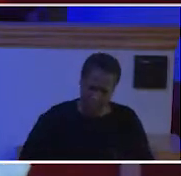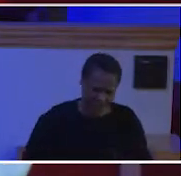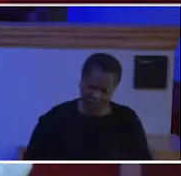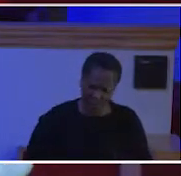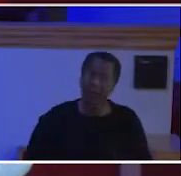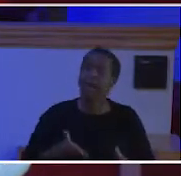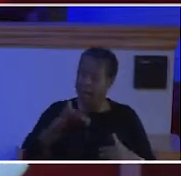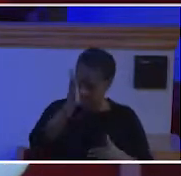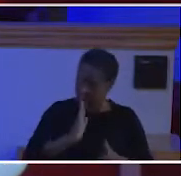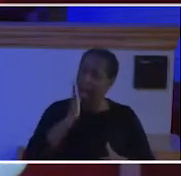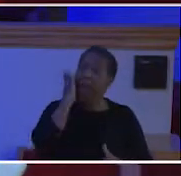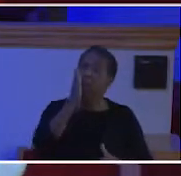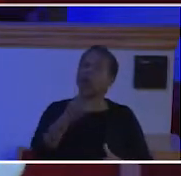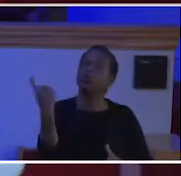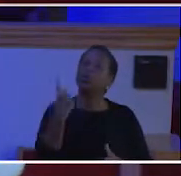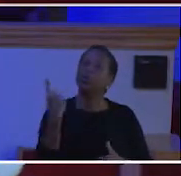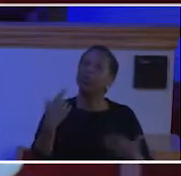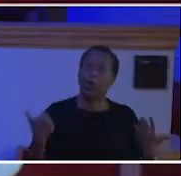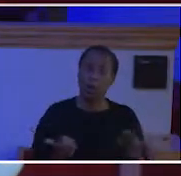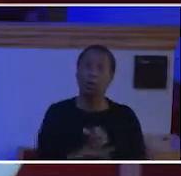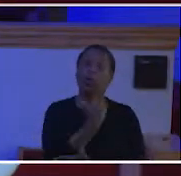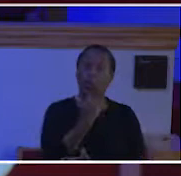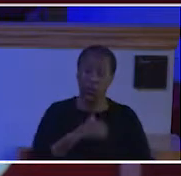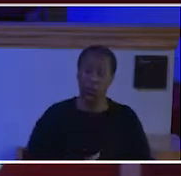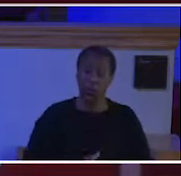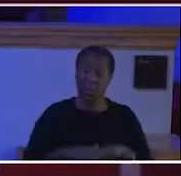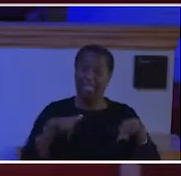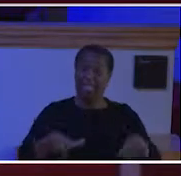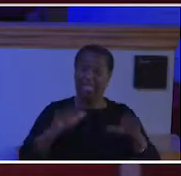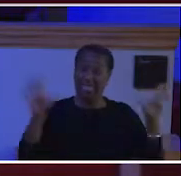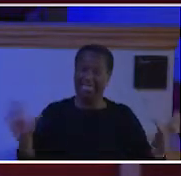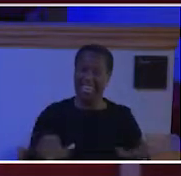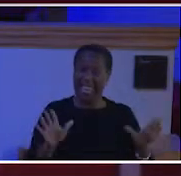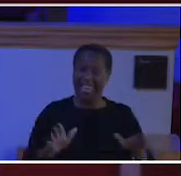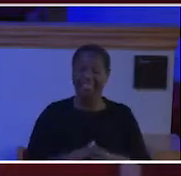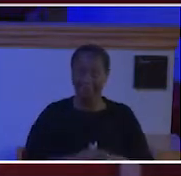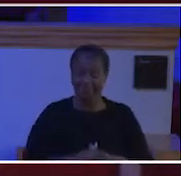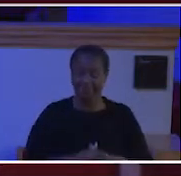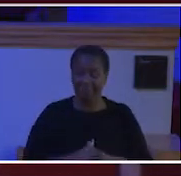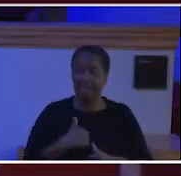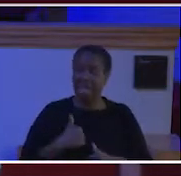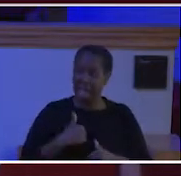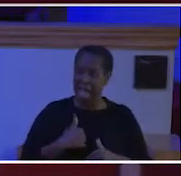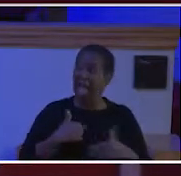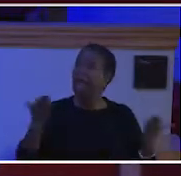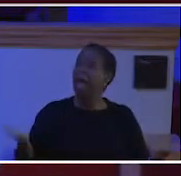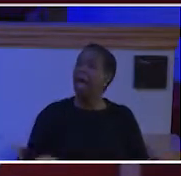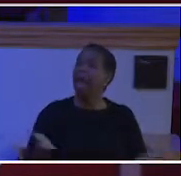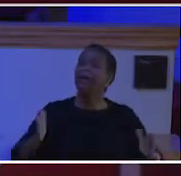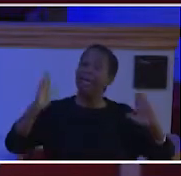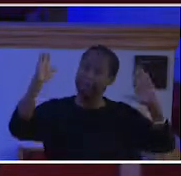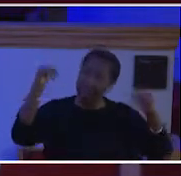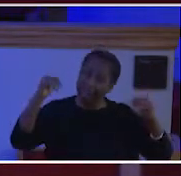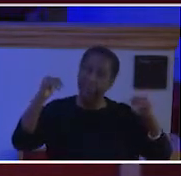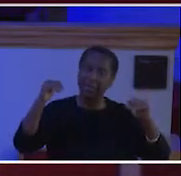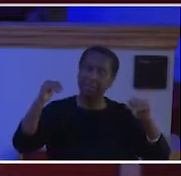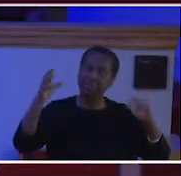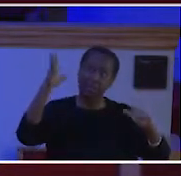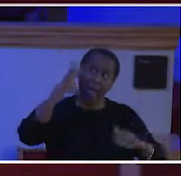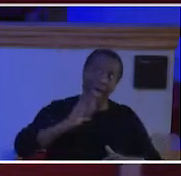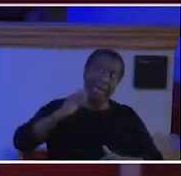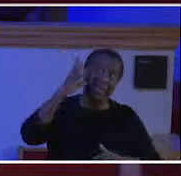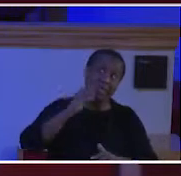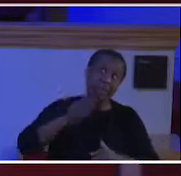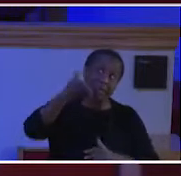God is going to do something new this Sunday. And I come expecting to meet God